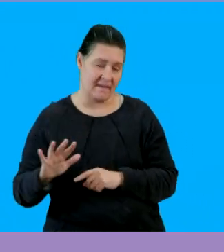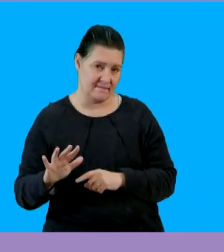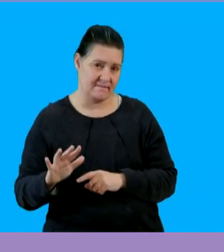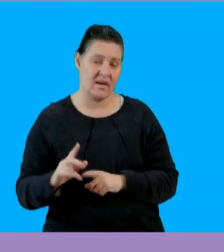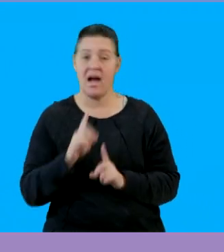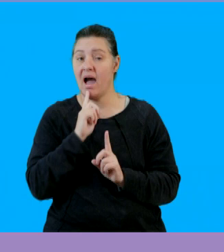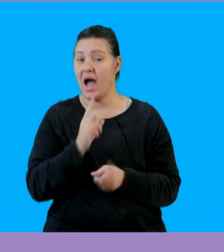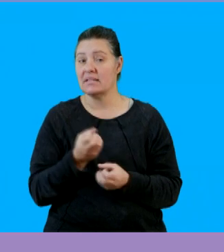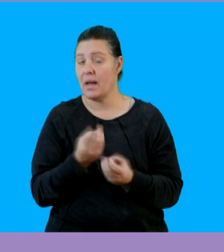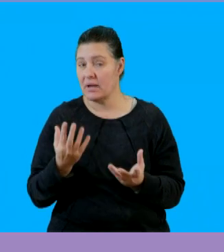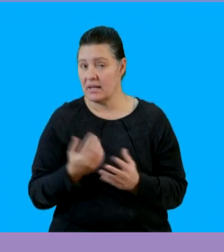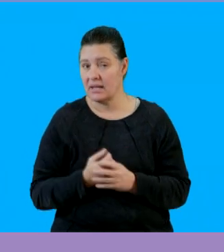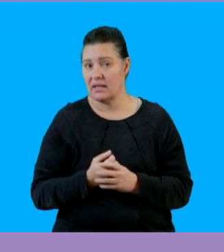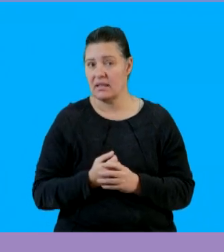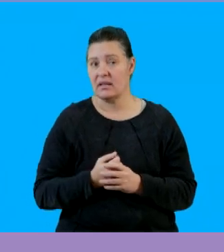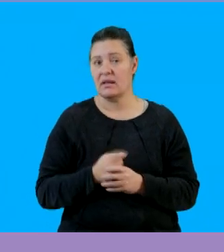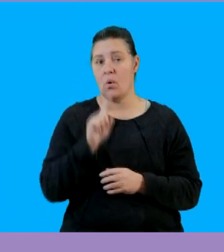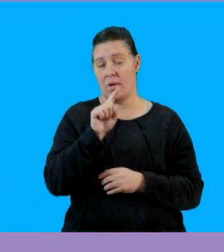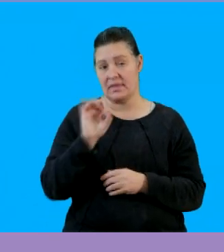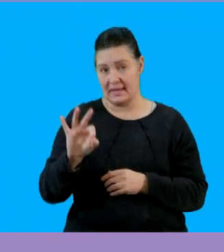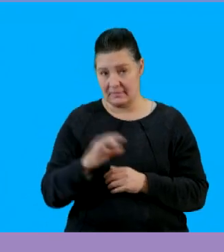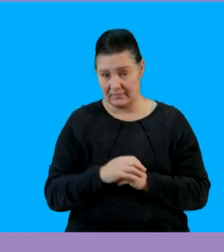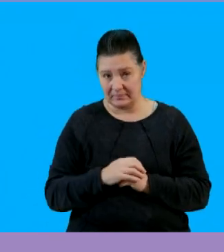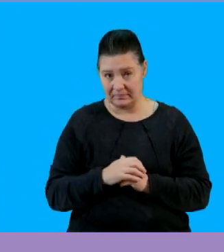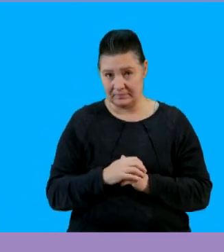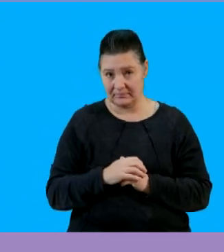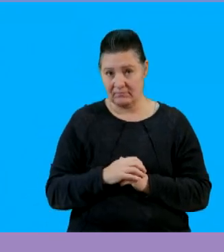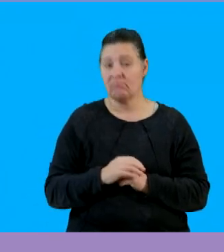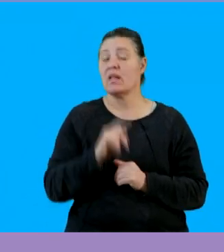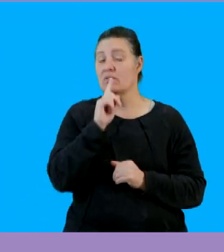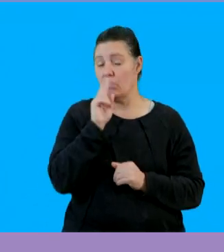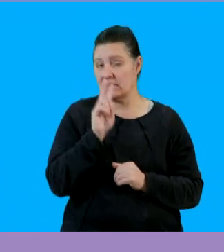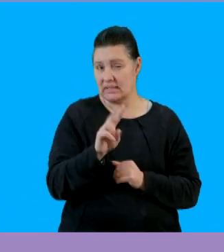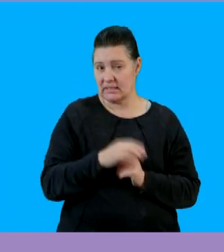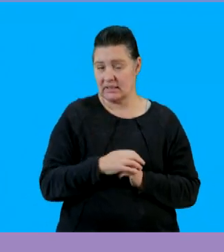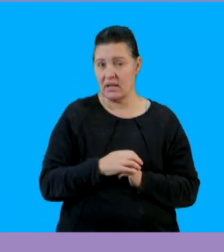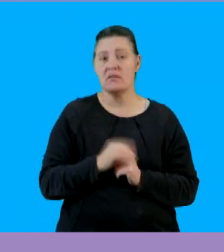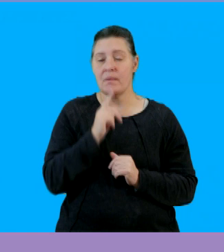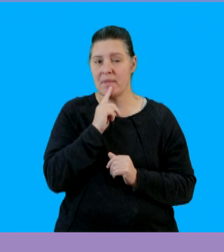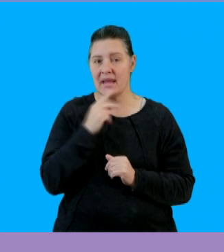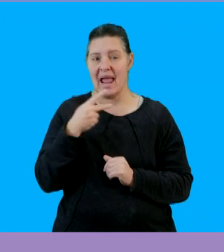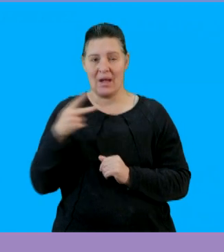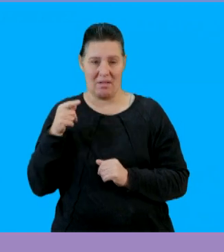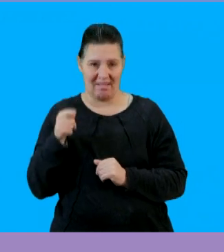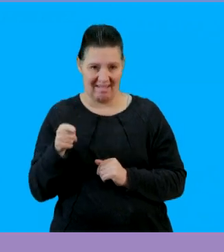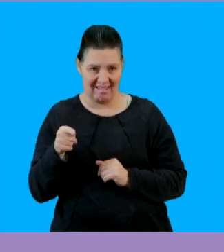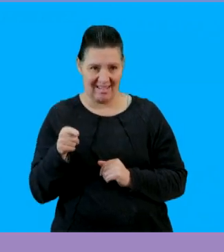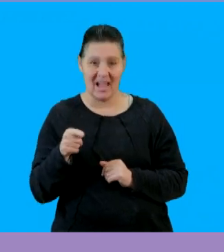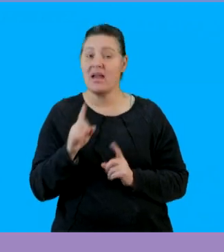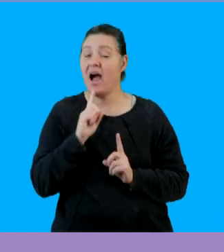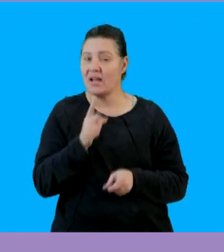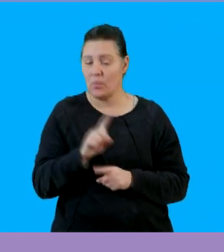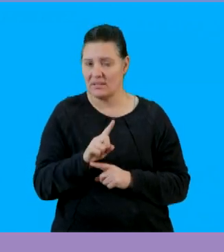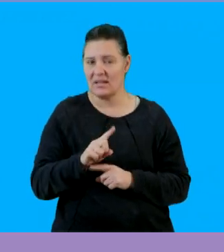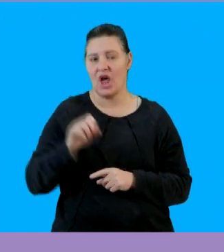we add 5, we get an answer of 13. So let's not forget our equal sign